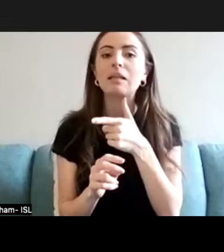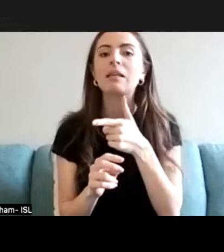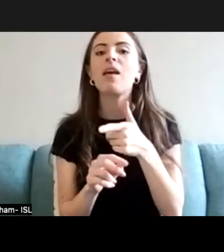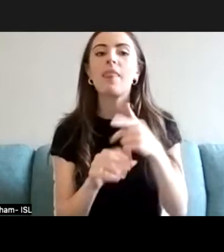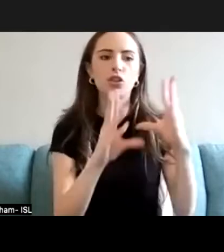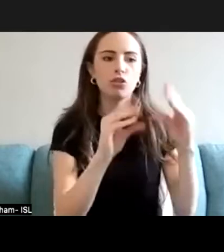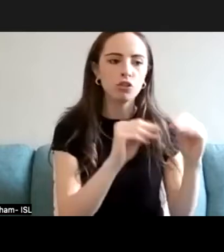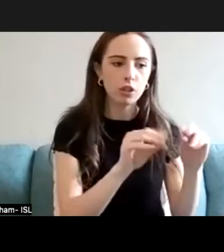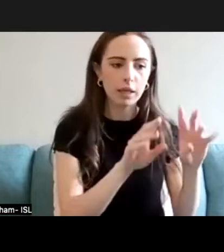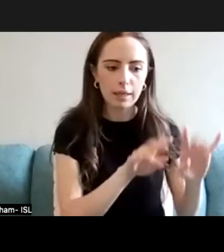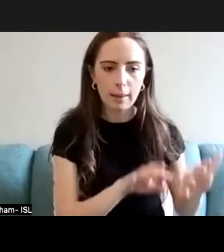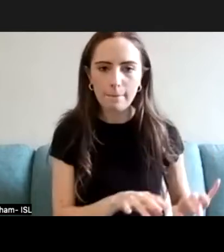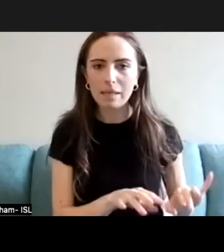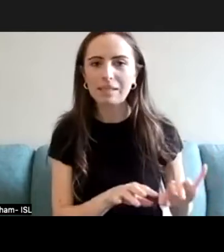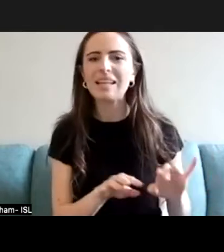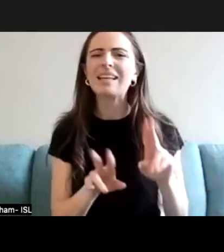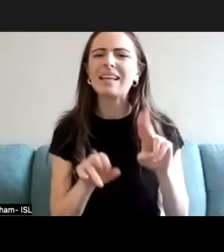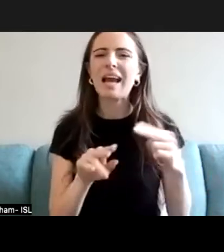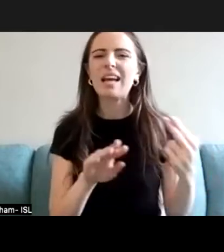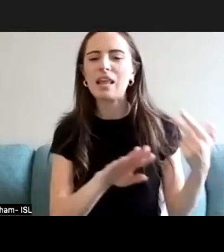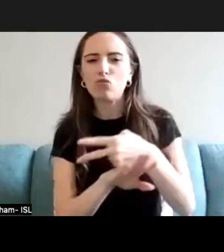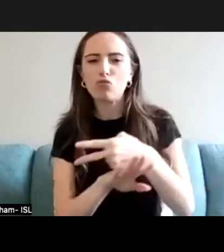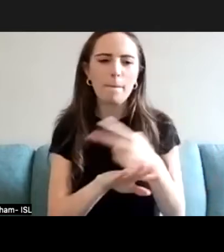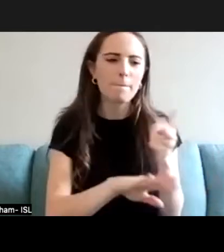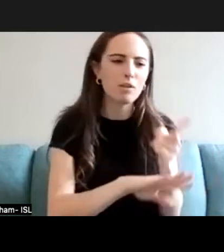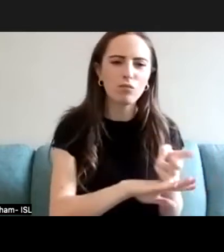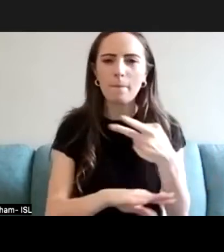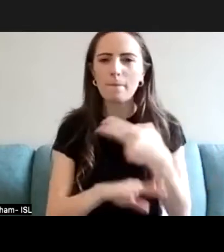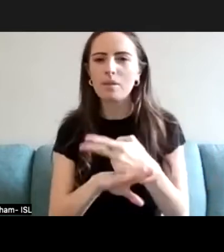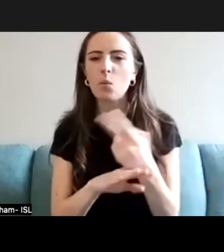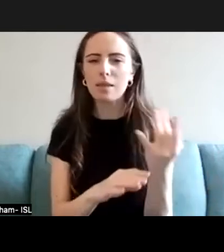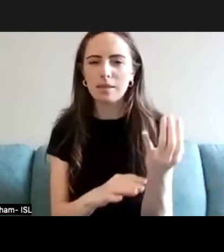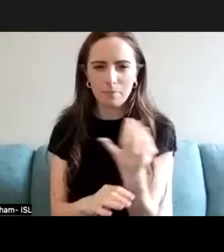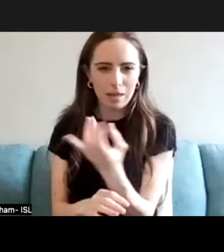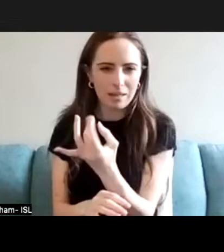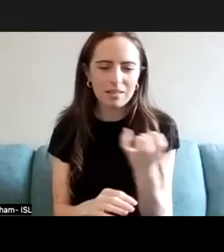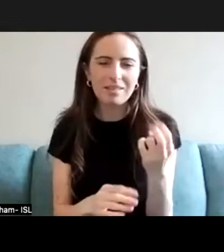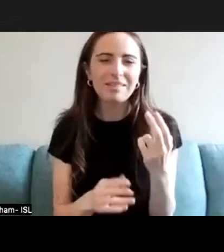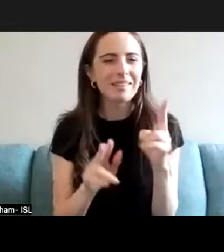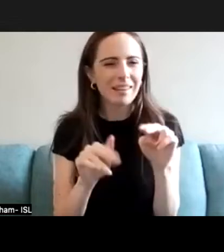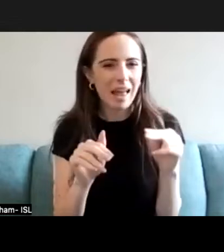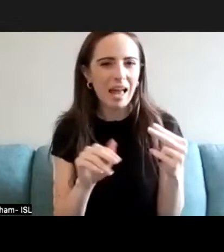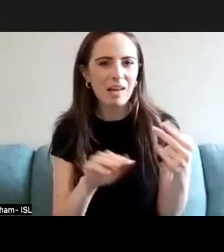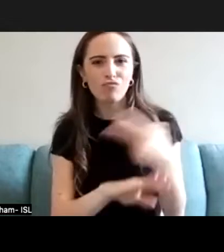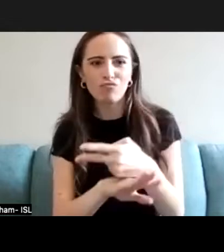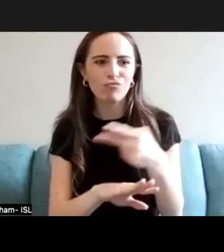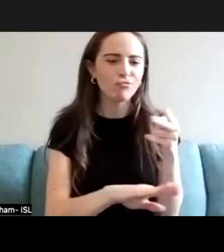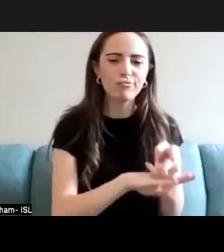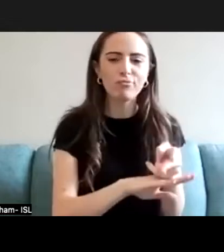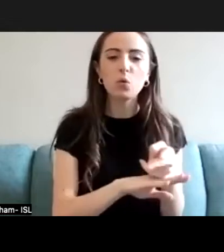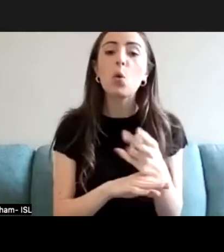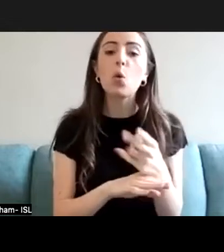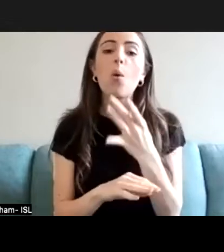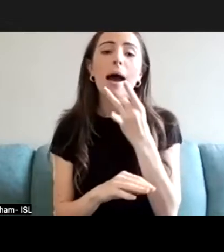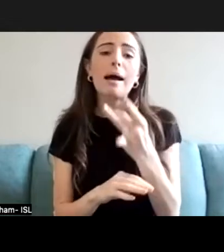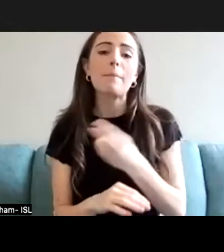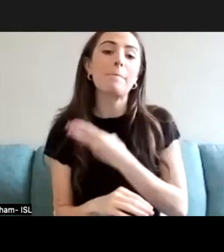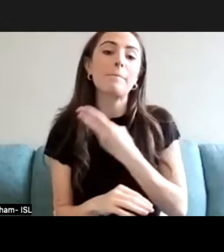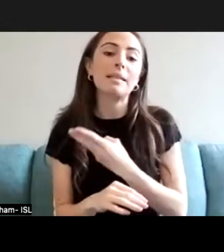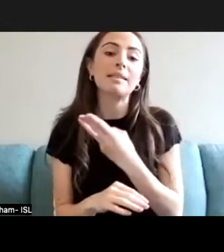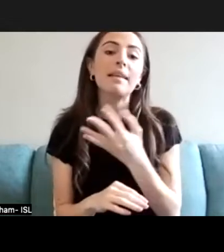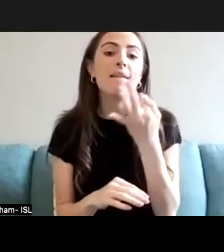in the chat and it can interfere then with that individual's experience with the seminar. So what I'm asking today is if you do have